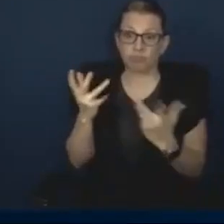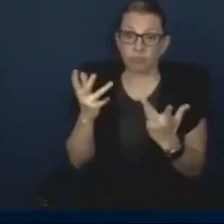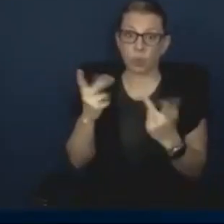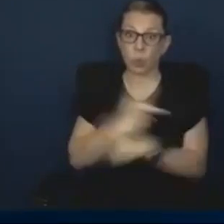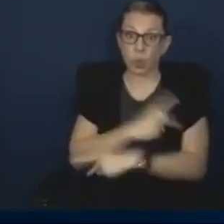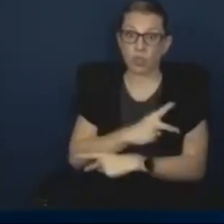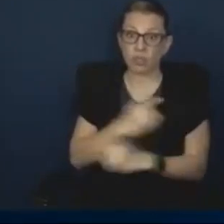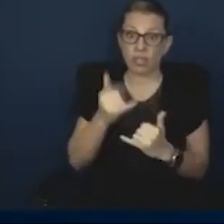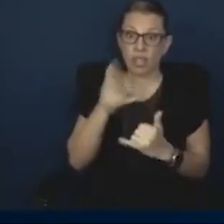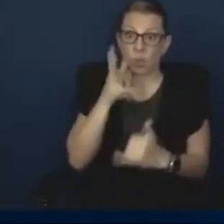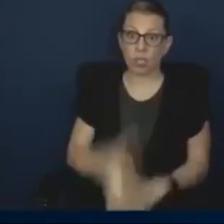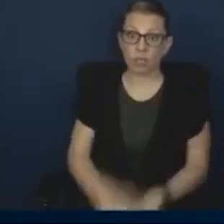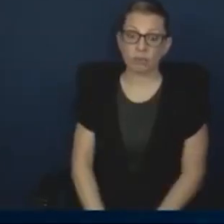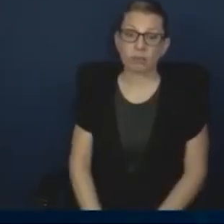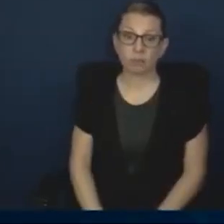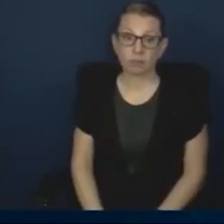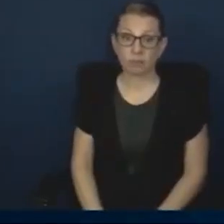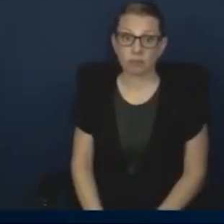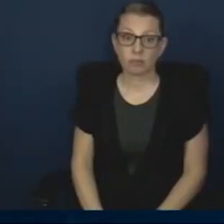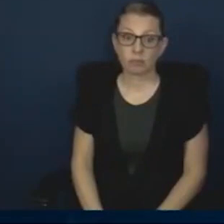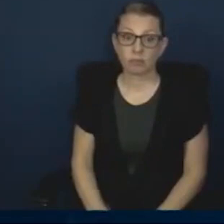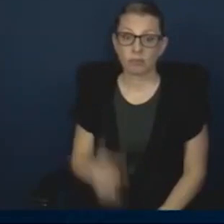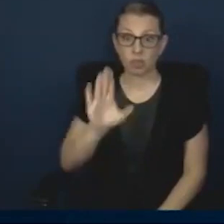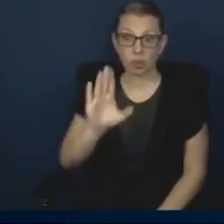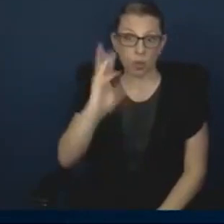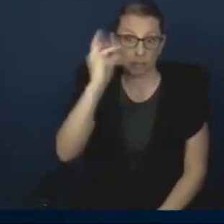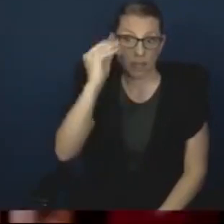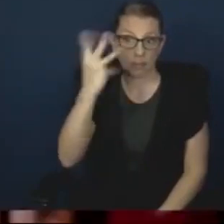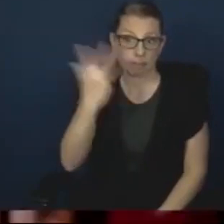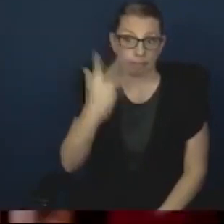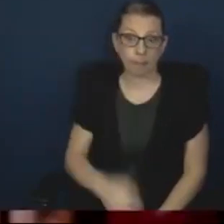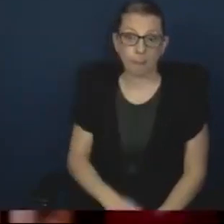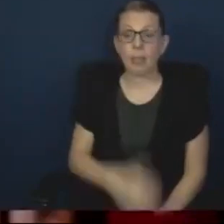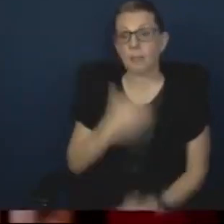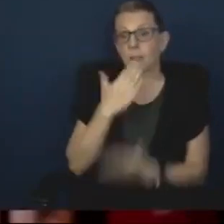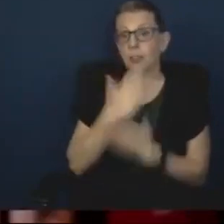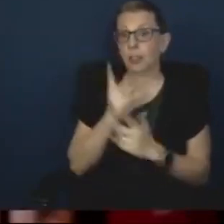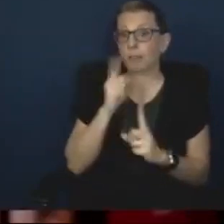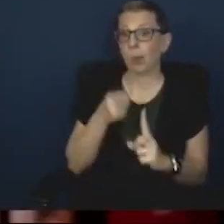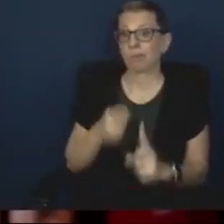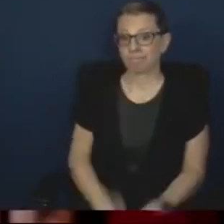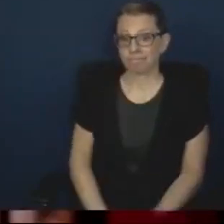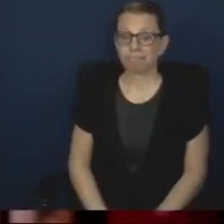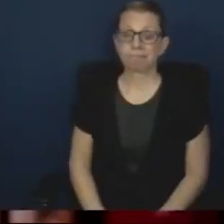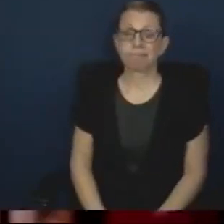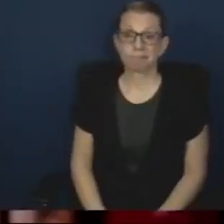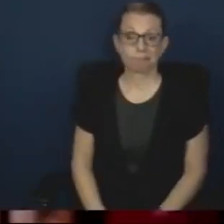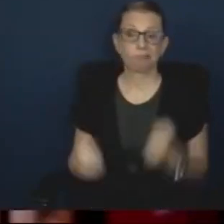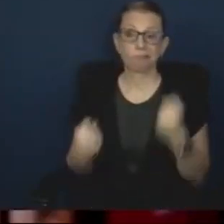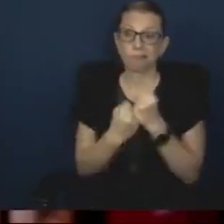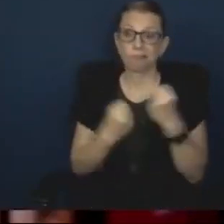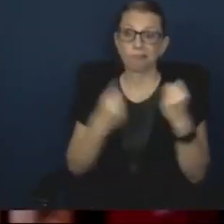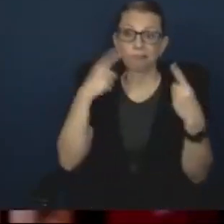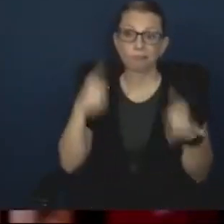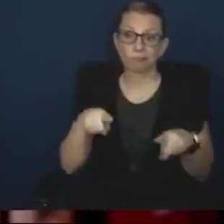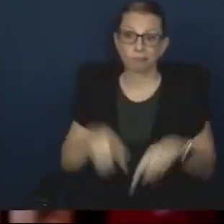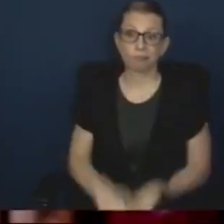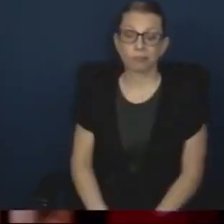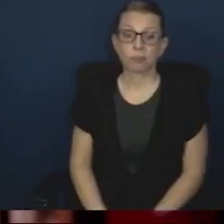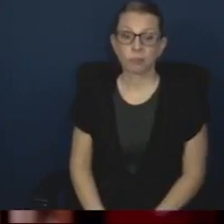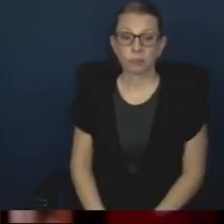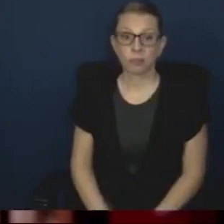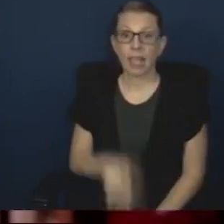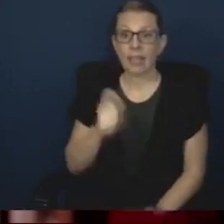Dr. Racaniello, thoughts? Oh, totally. I think that's a great point. I fully agree with that. In fact, I need to get both of